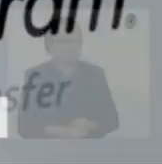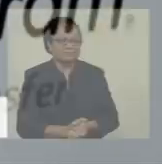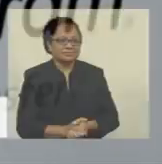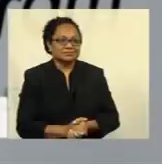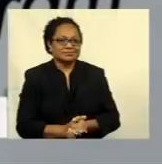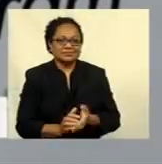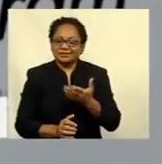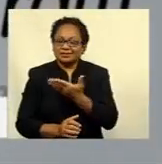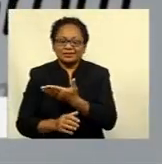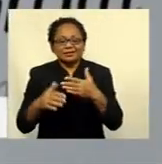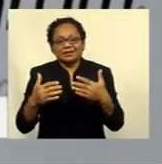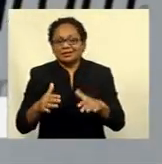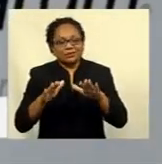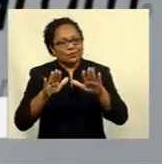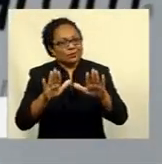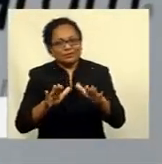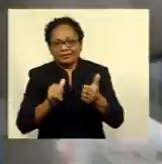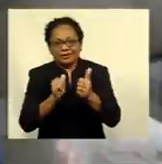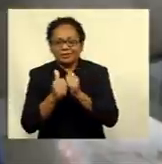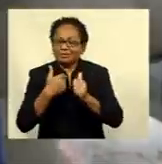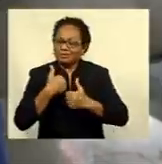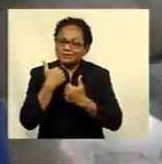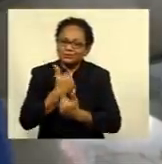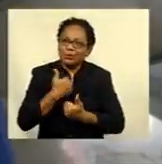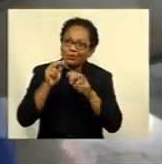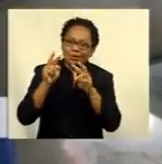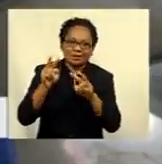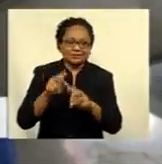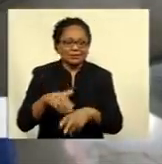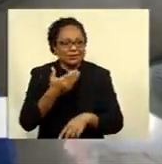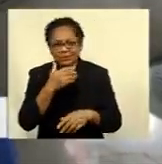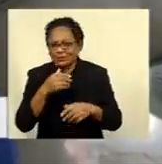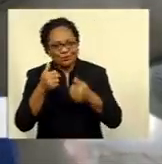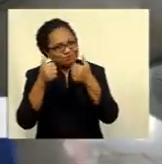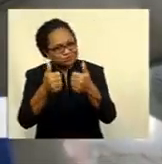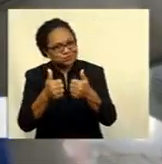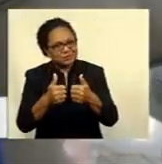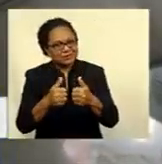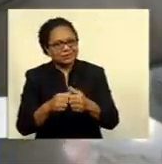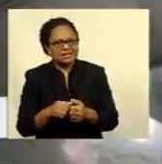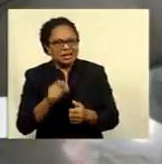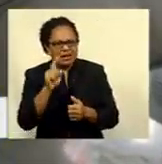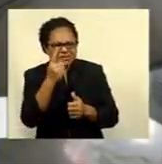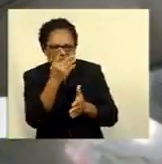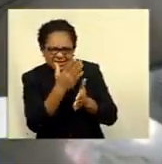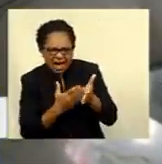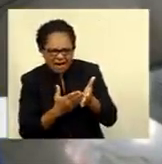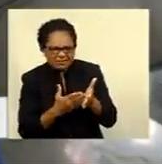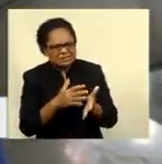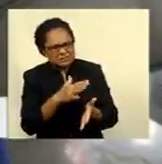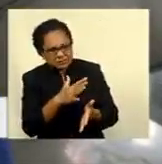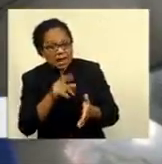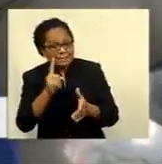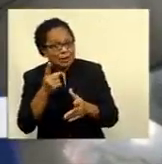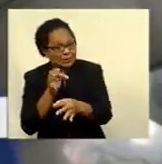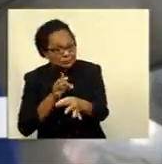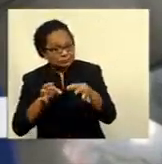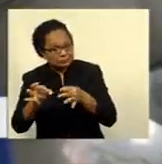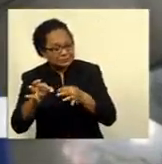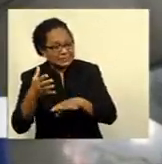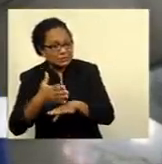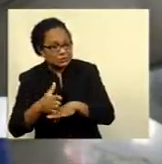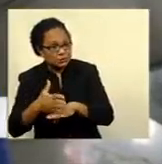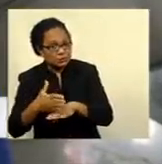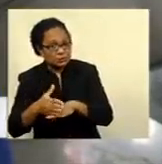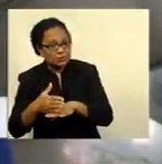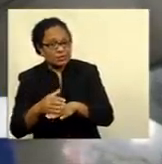It was a wonderful game. I enjoyed it. Lovely. Oh, it was very good. First half was not that good, but when they replaced that guy who came inside from